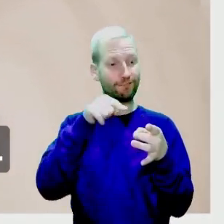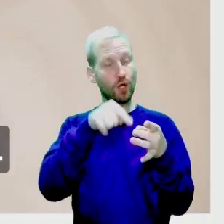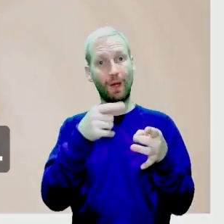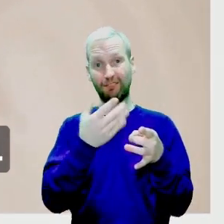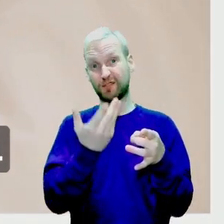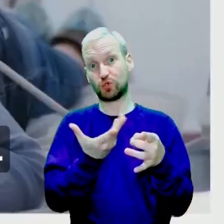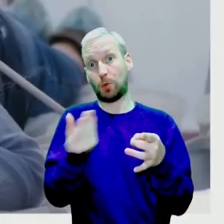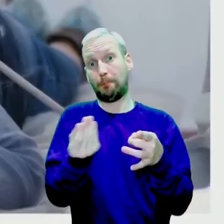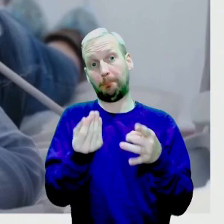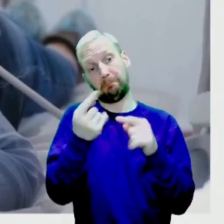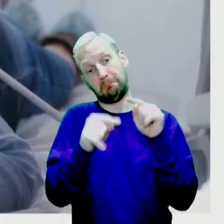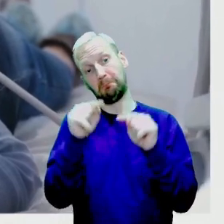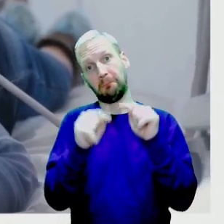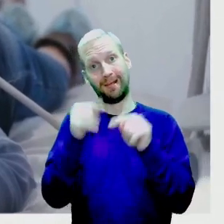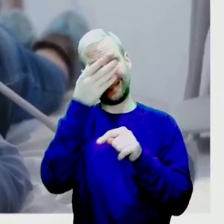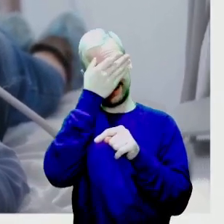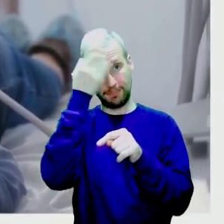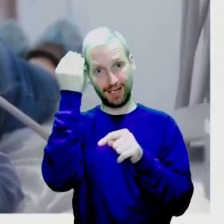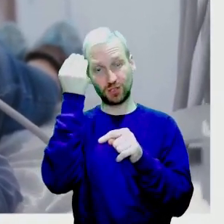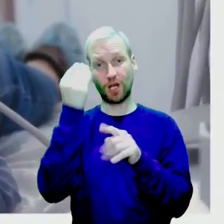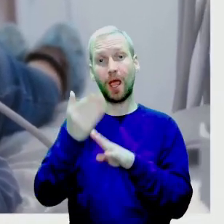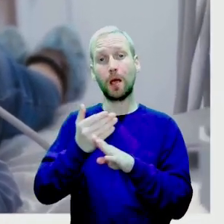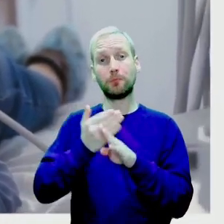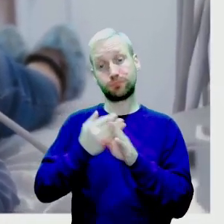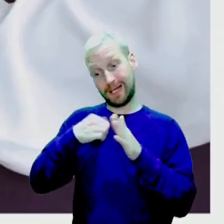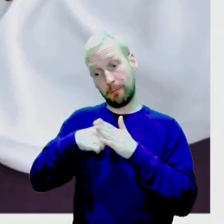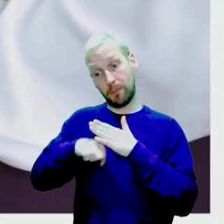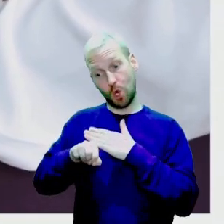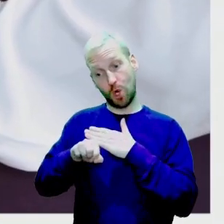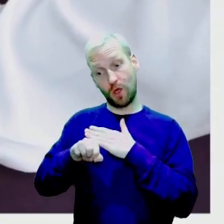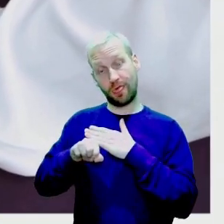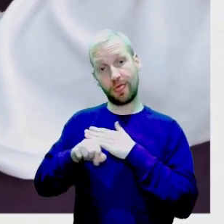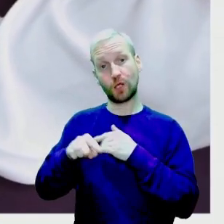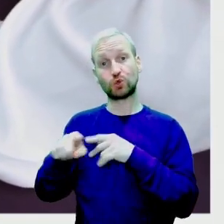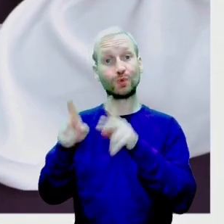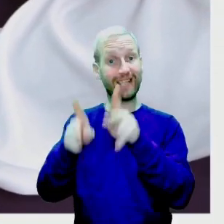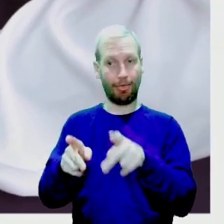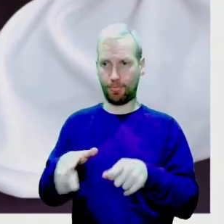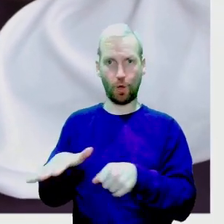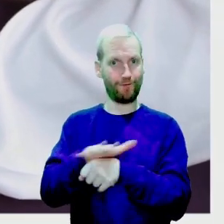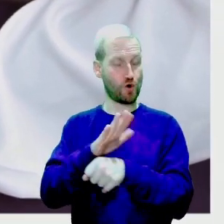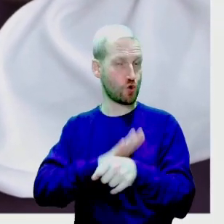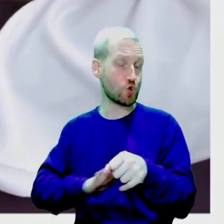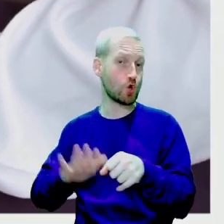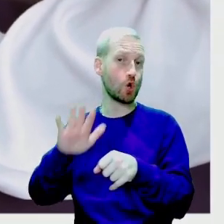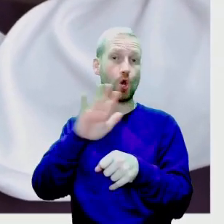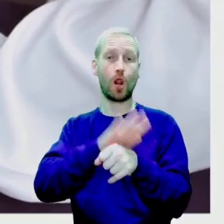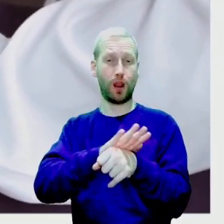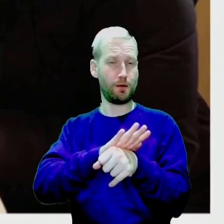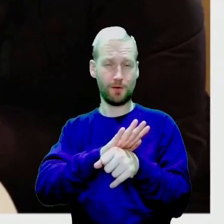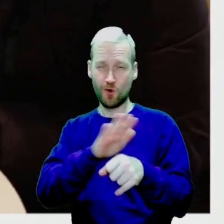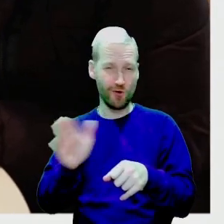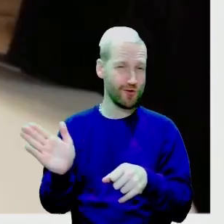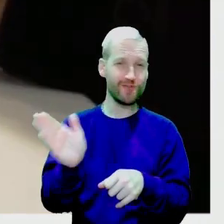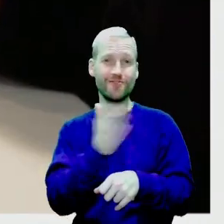of dementia. We cover from pre-birth to death, and it's the whole of health and social care.